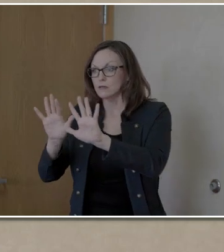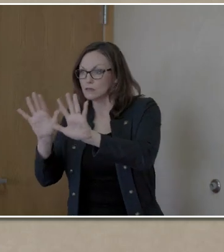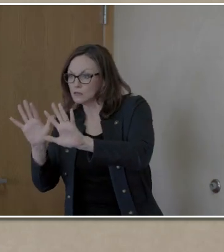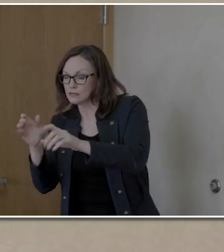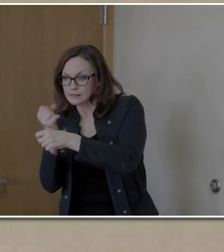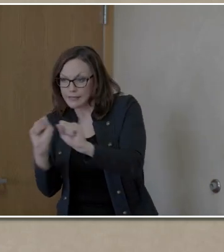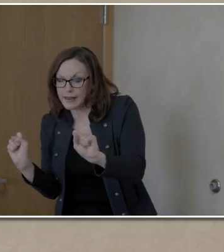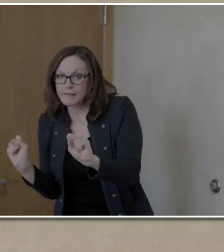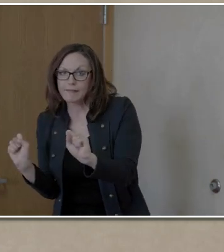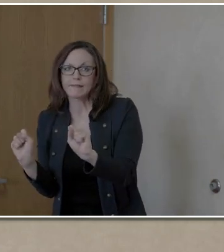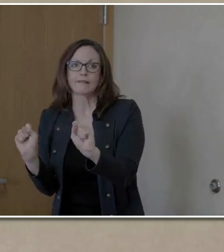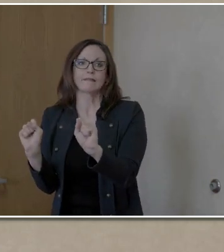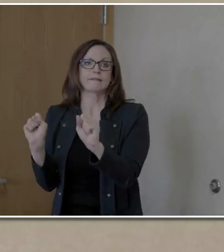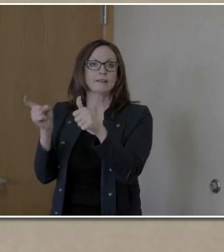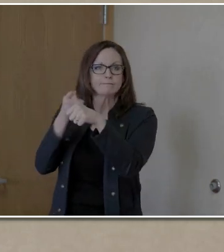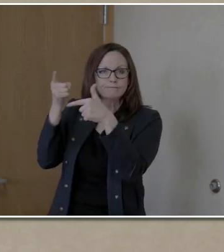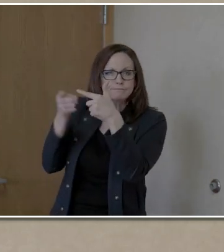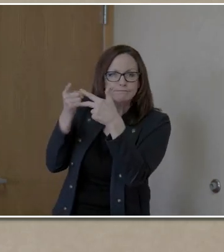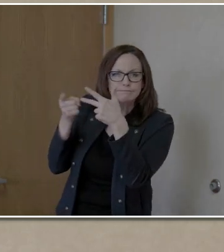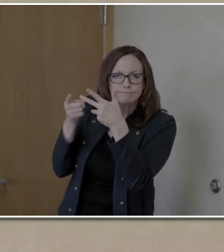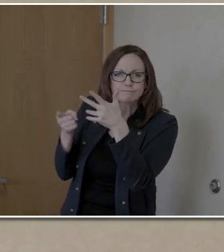the appropriate care.